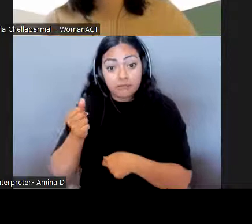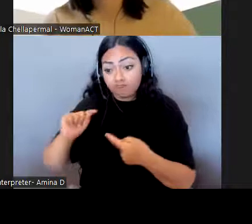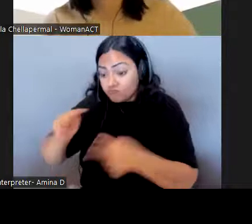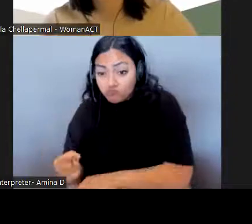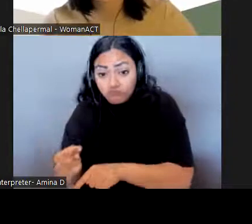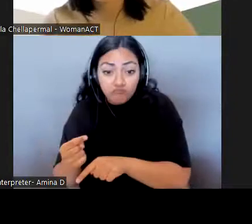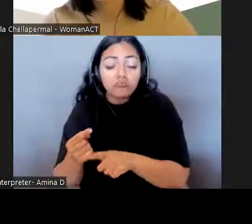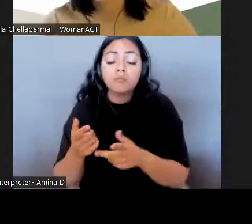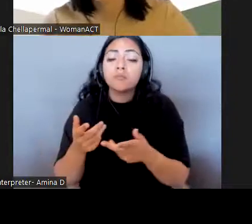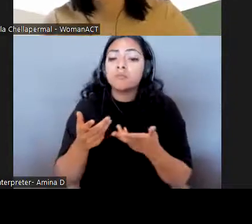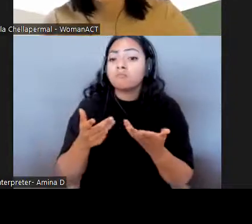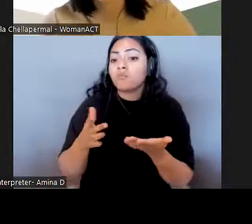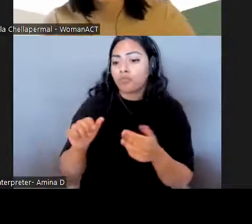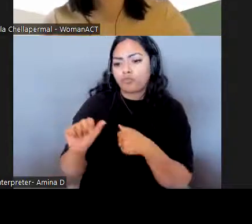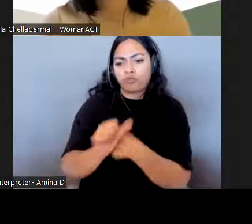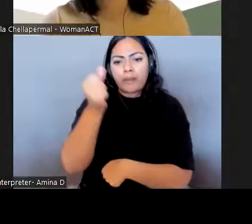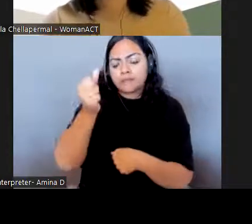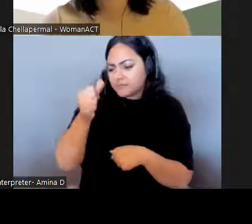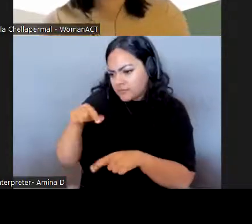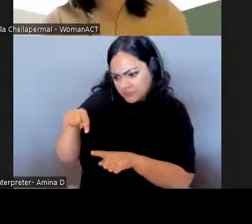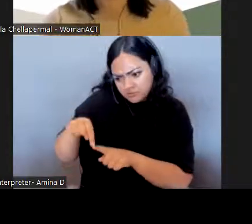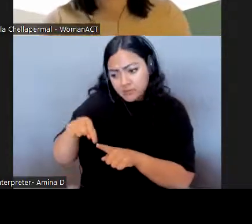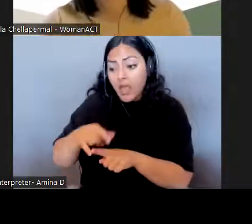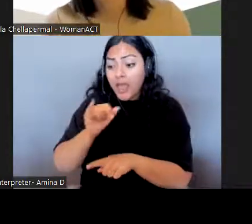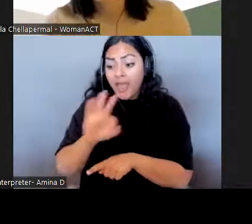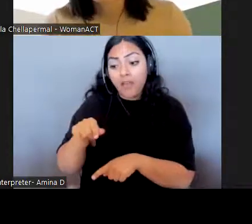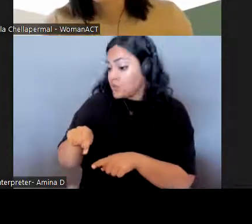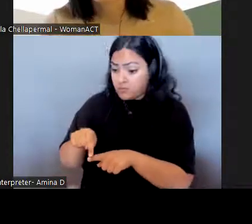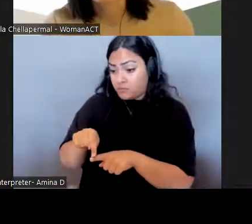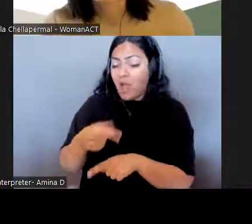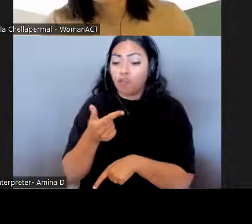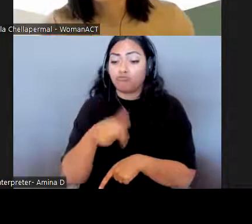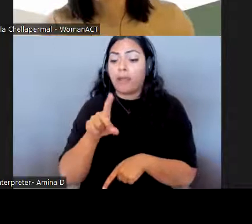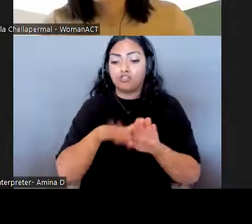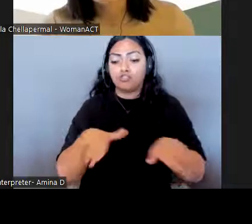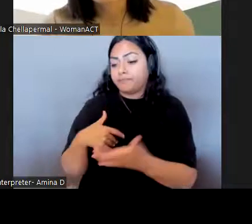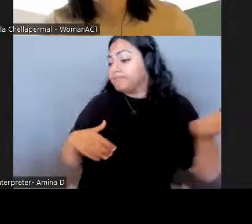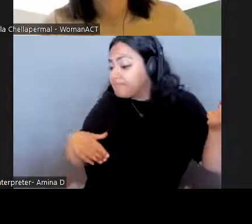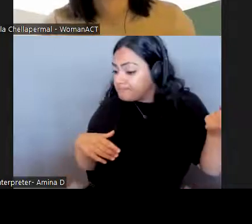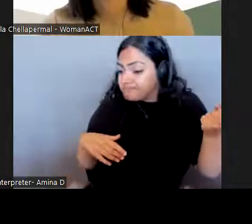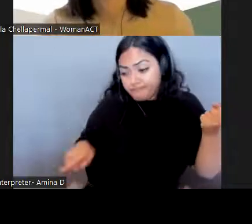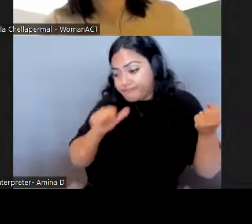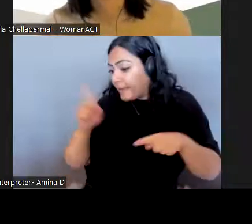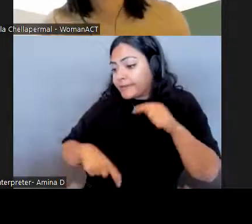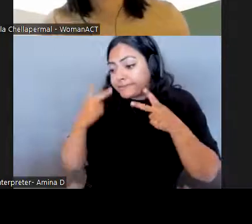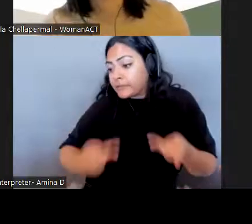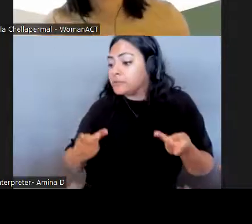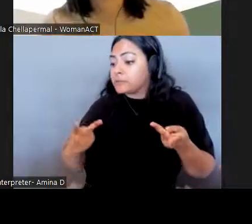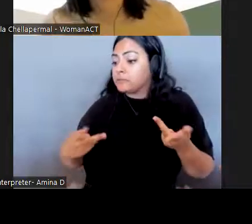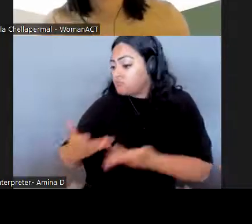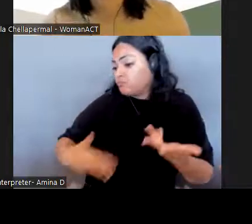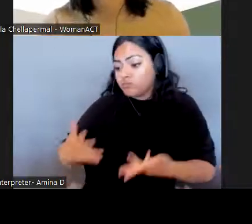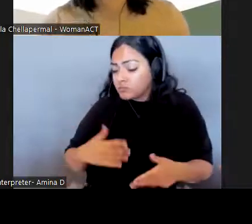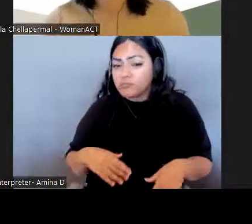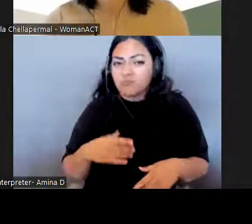threats to cut them off from grandchildren, especially around exploitation. And they also faced repercussion from addressing their economic